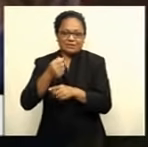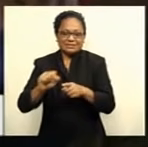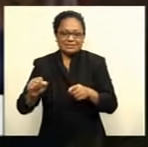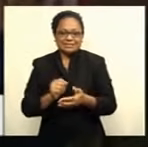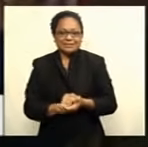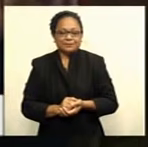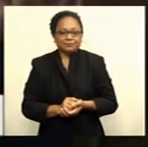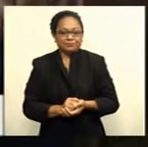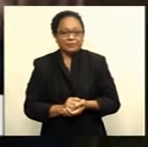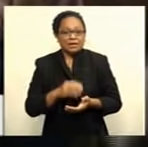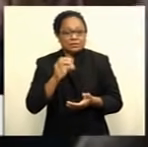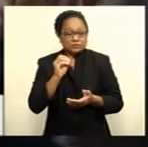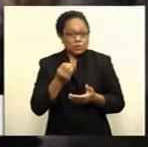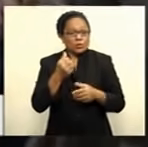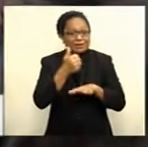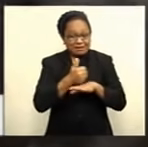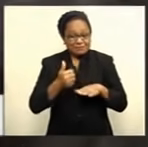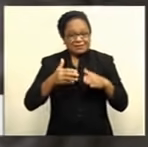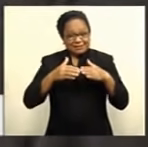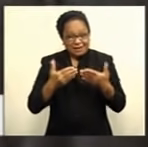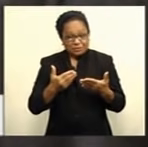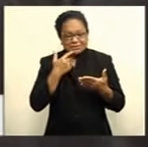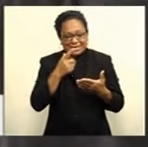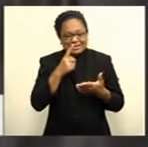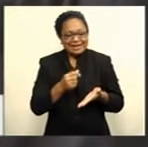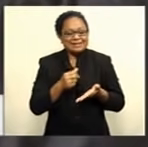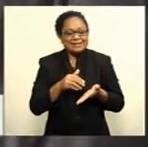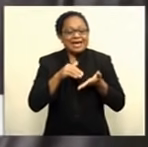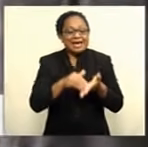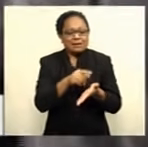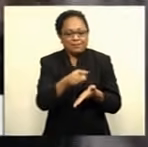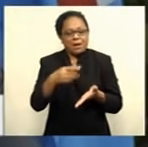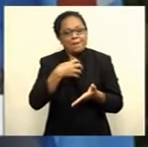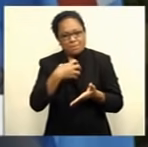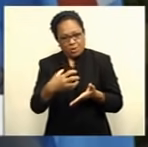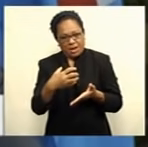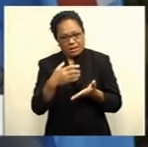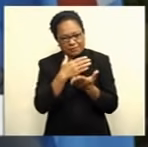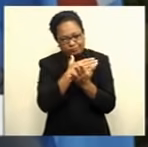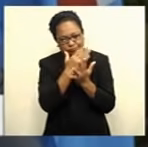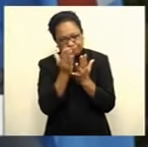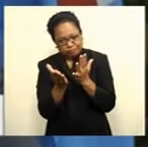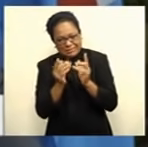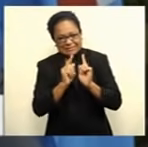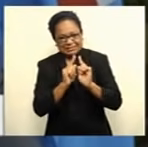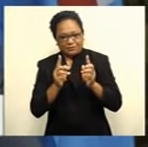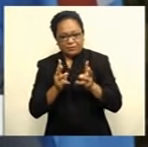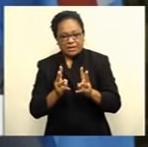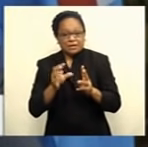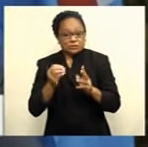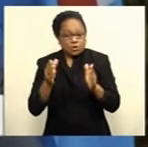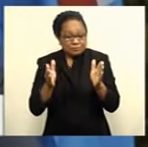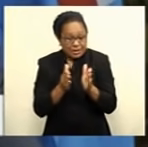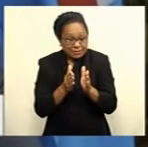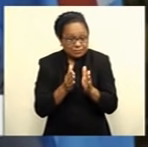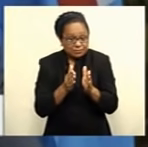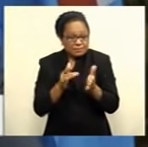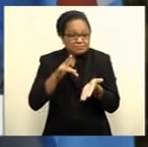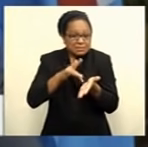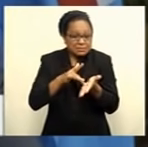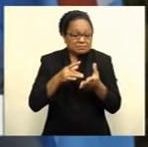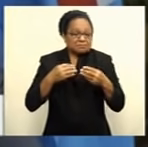can be assisted under this strategy. We also encourage applications from micro, small and medium